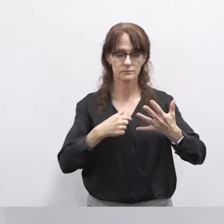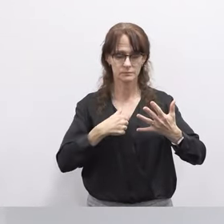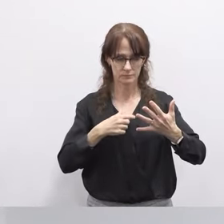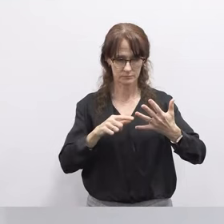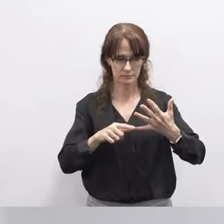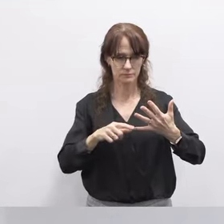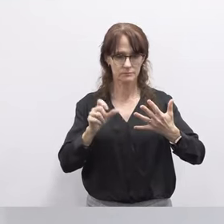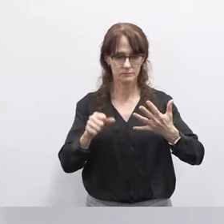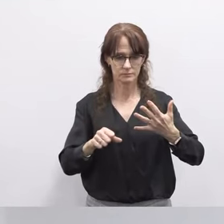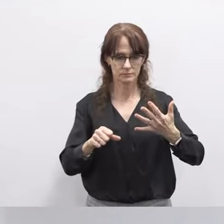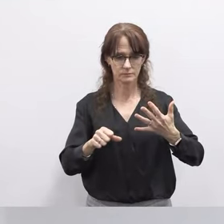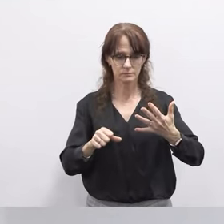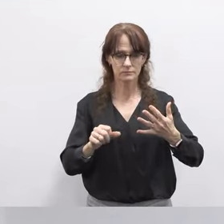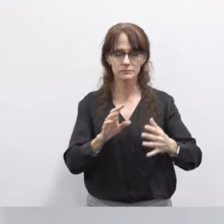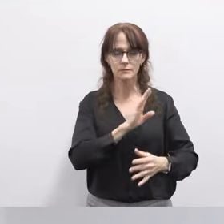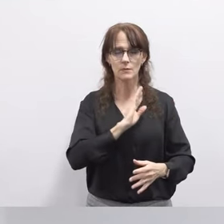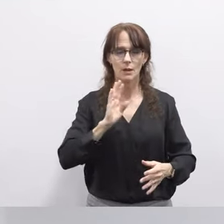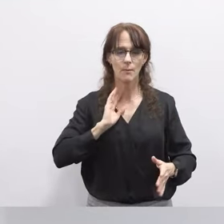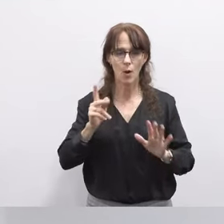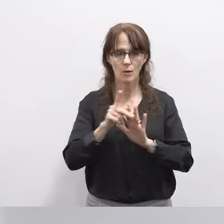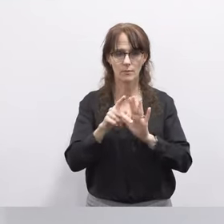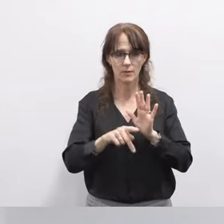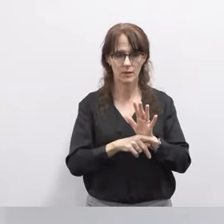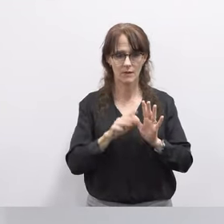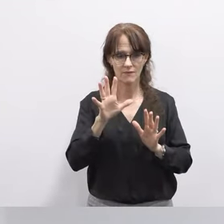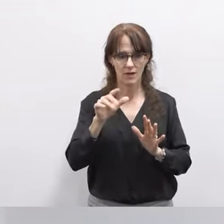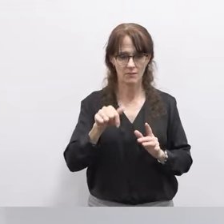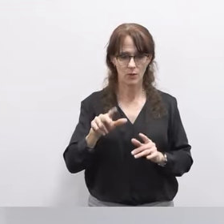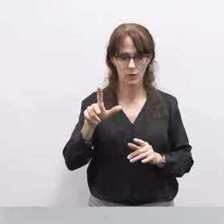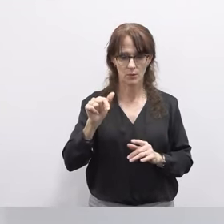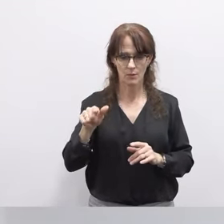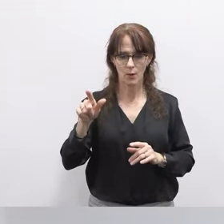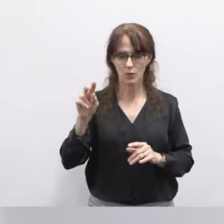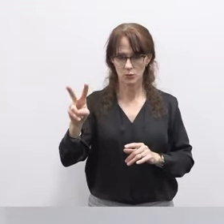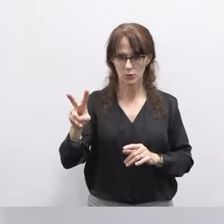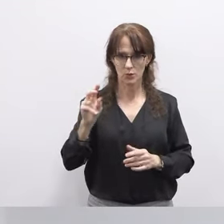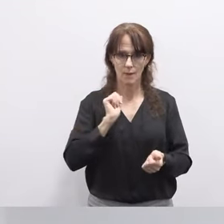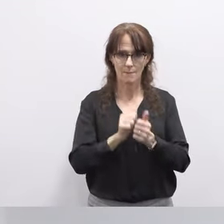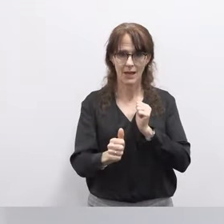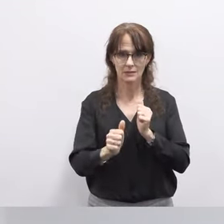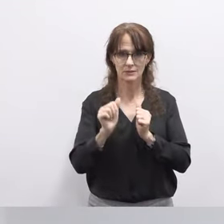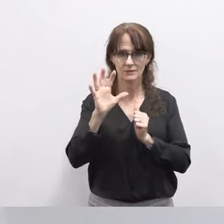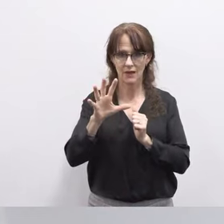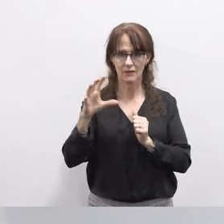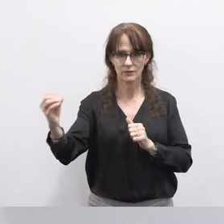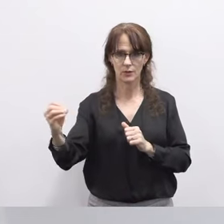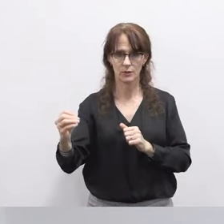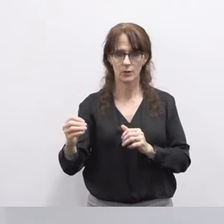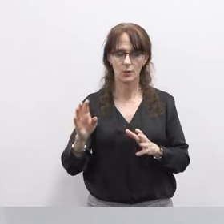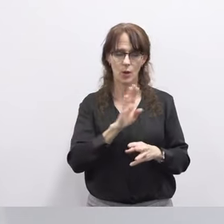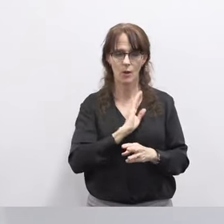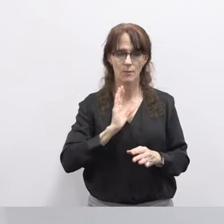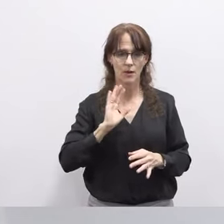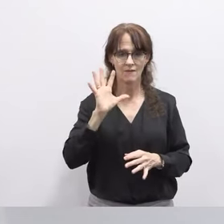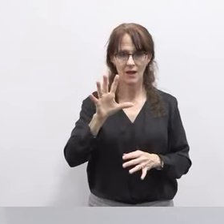vote aye. So board policy 5131.2 passes 5-0. We'll move on to board policy